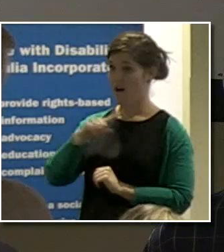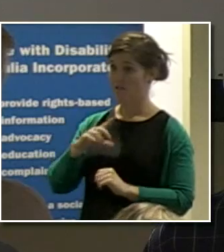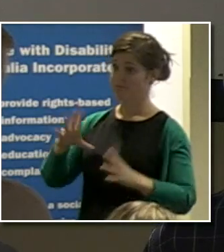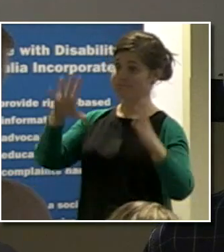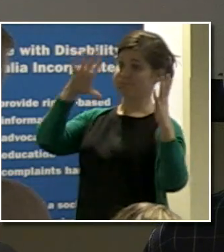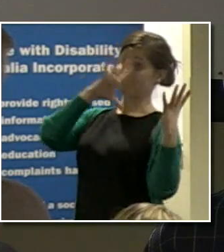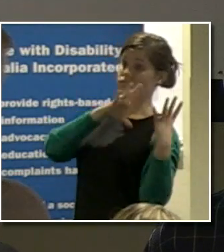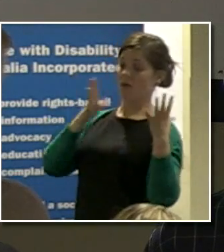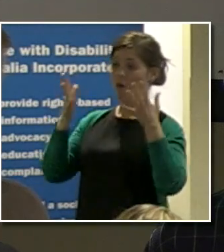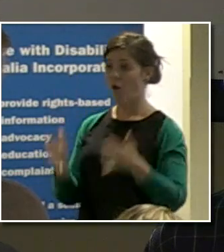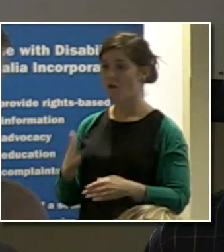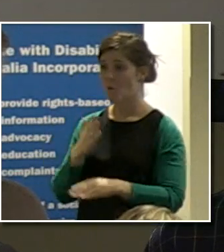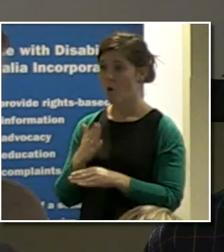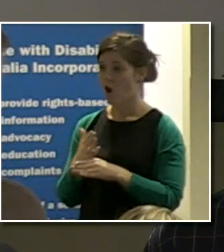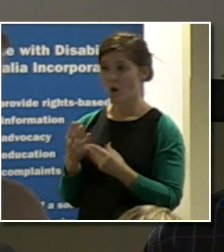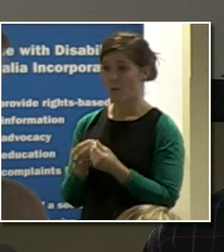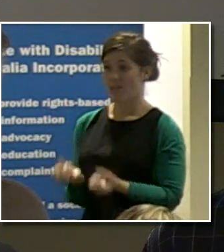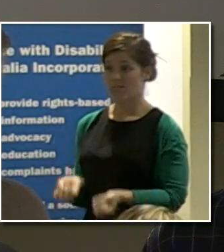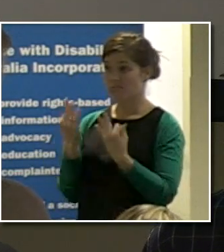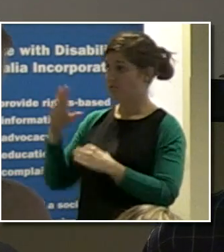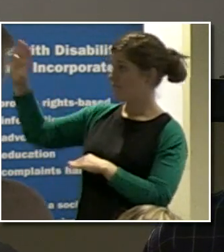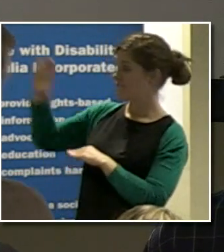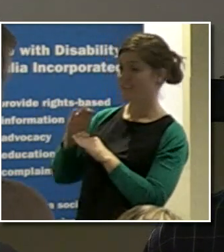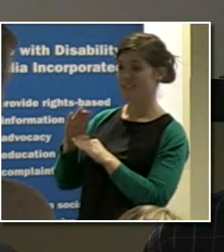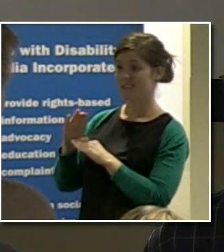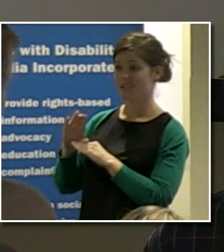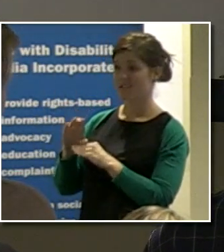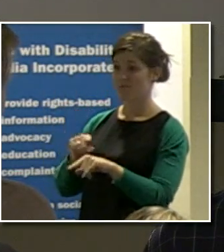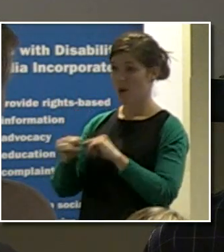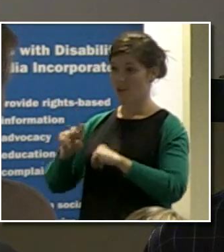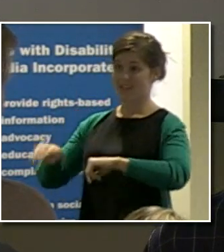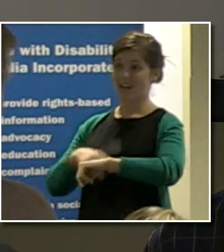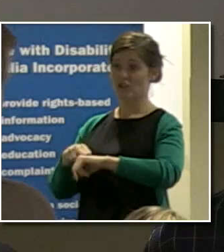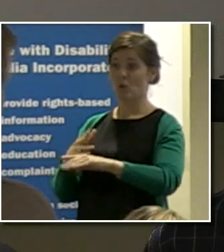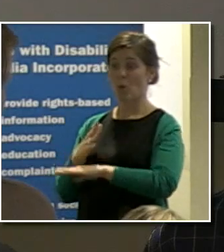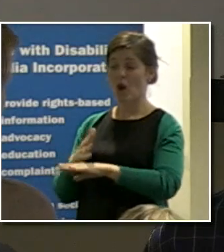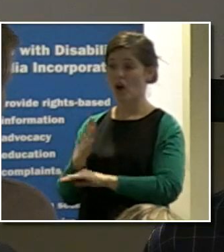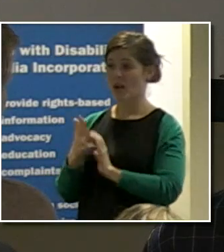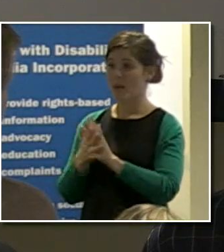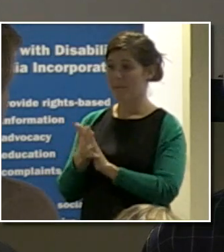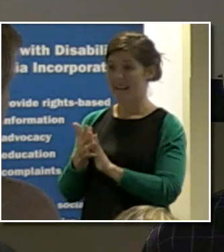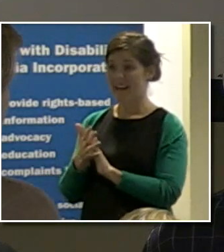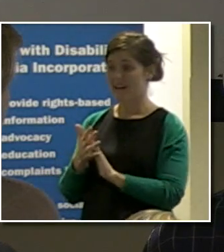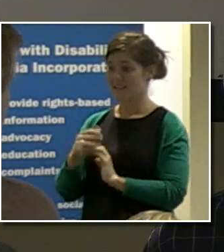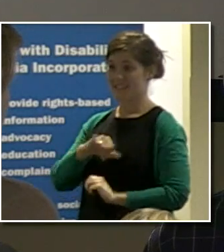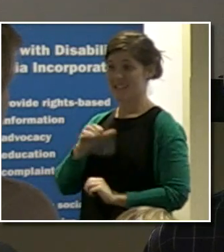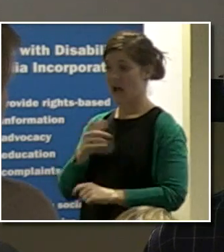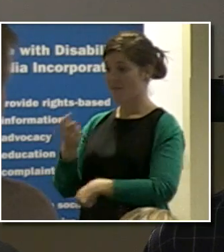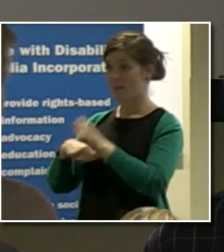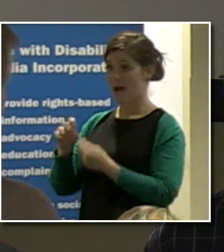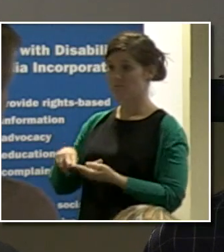work, mainly unfunded national work, that has resulted in us accumulating large amounts of time in